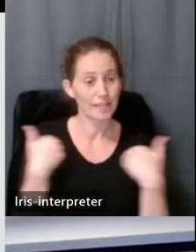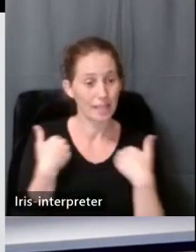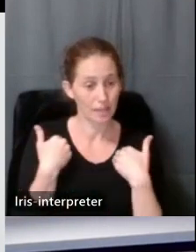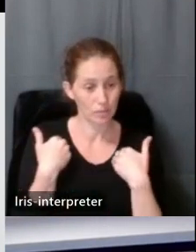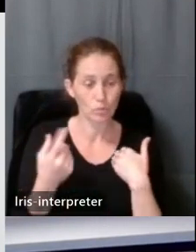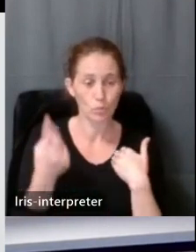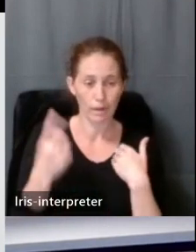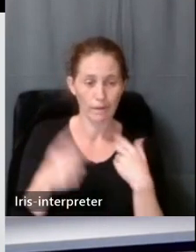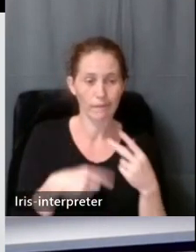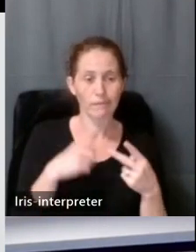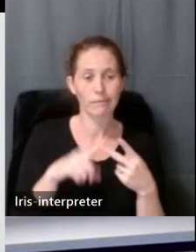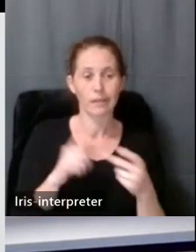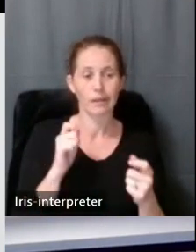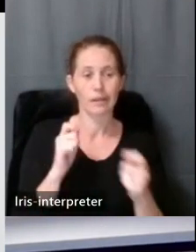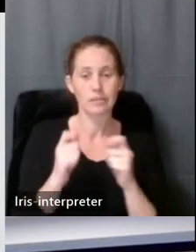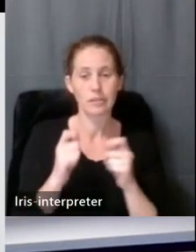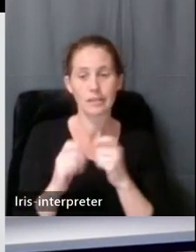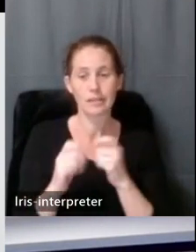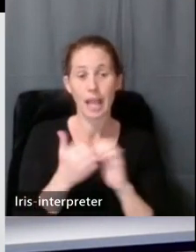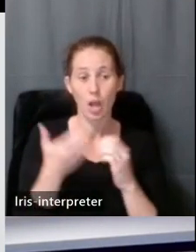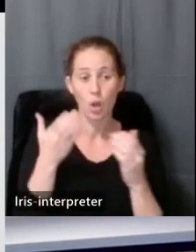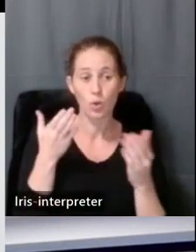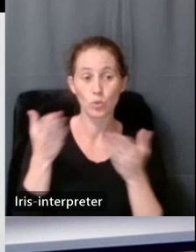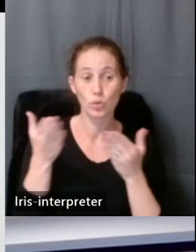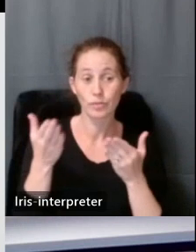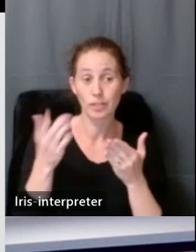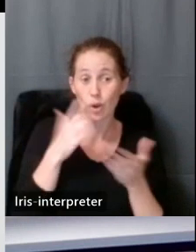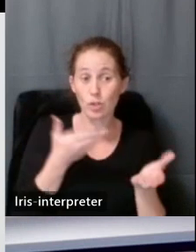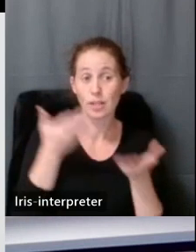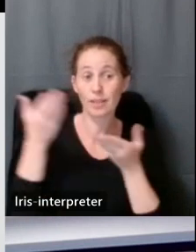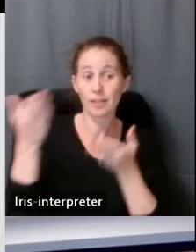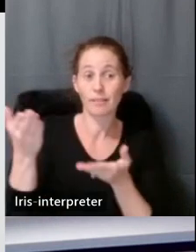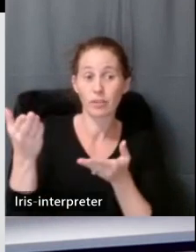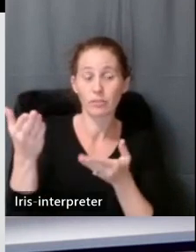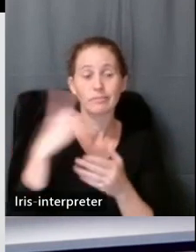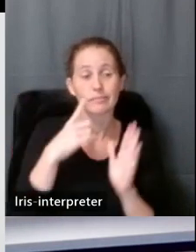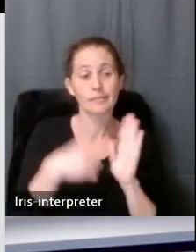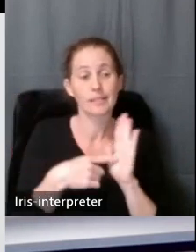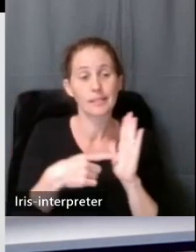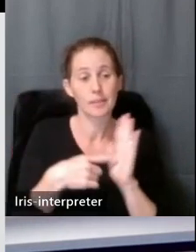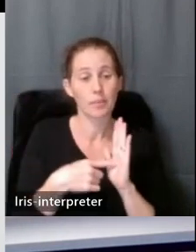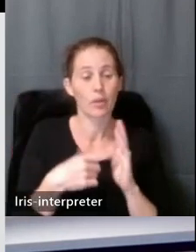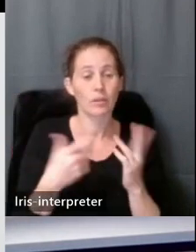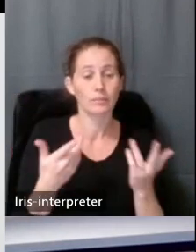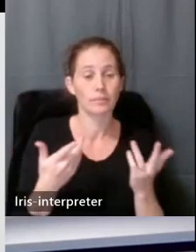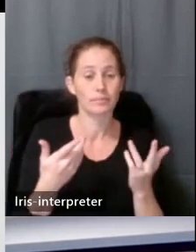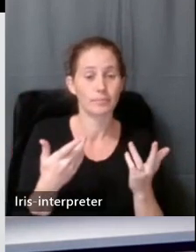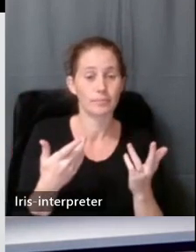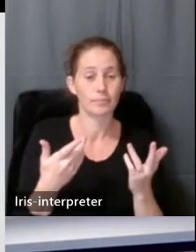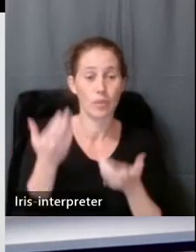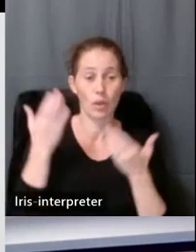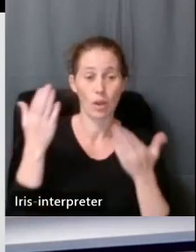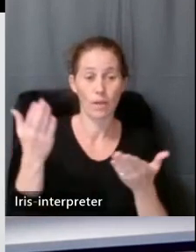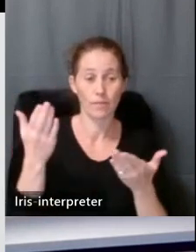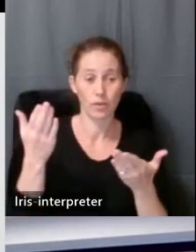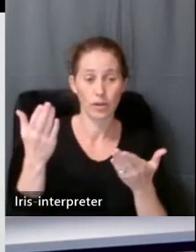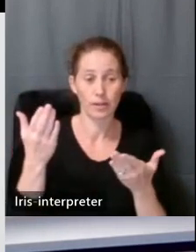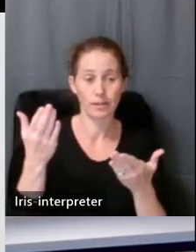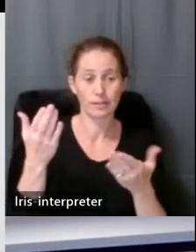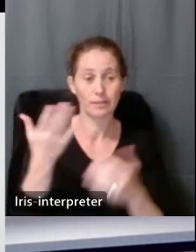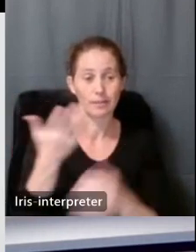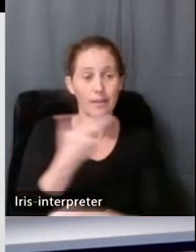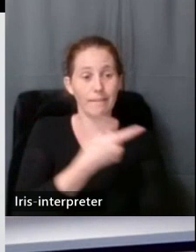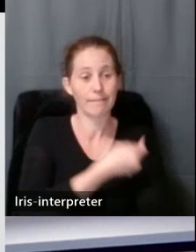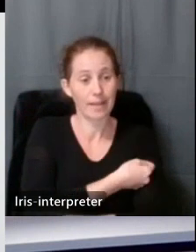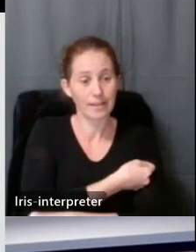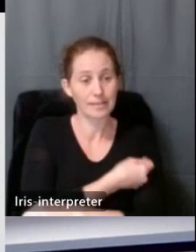one. Adjusting how services are even delivered. An example of this would be offering